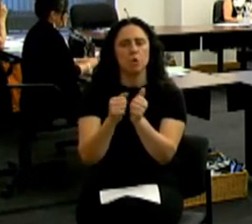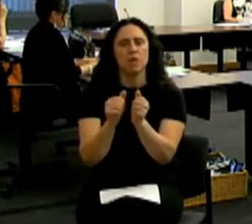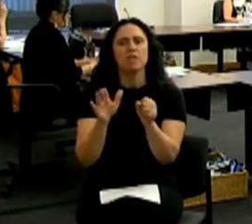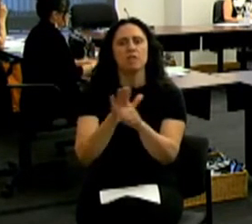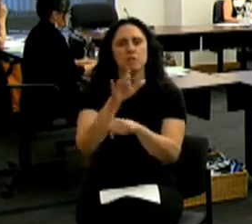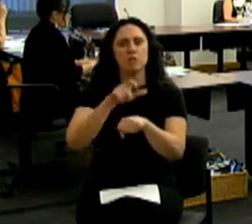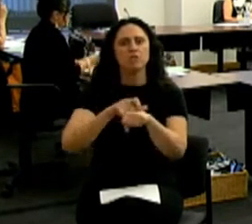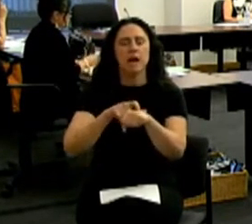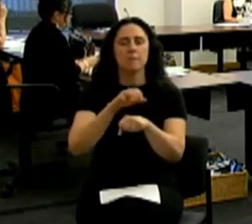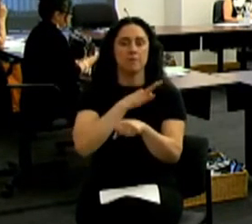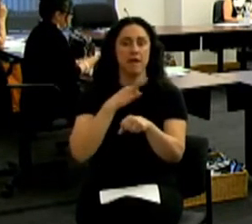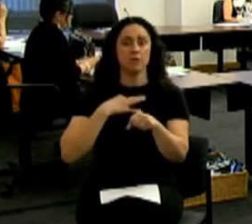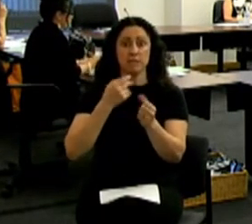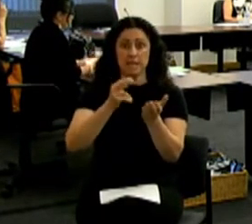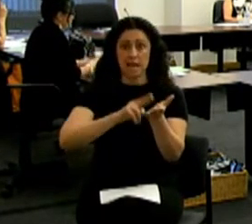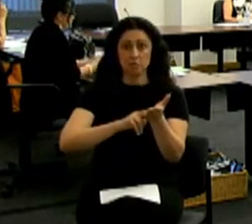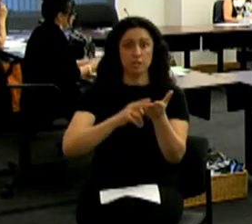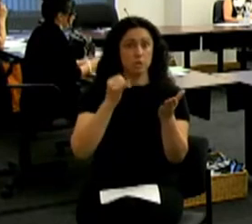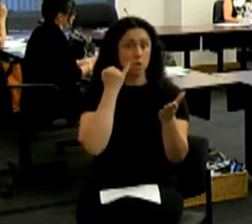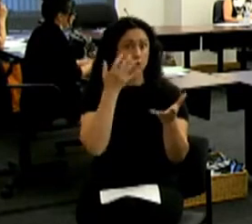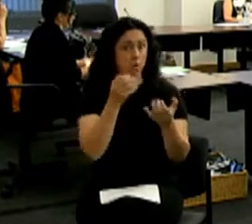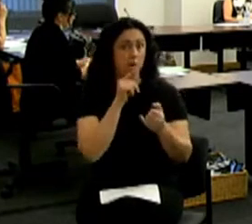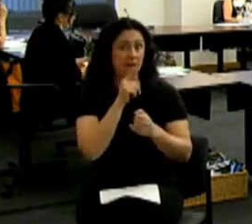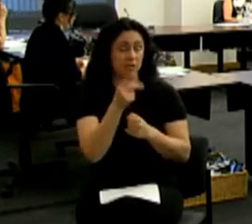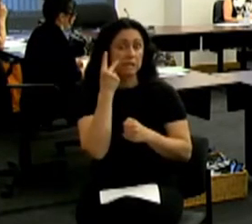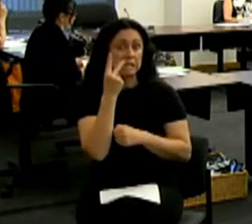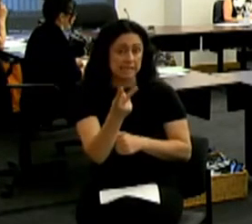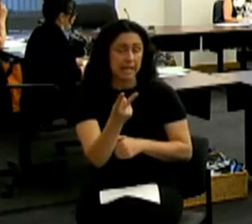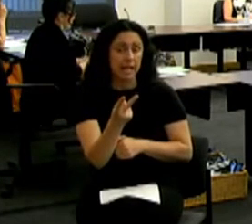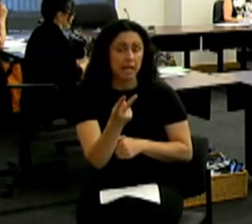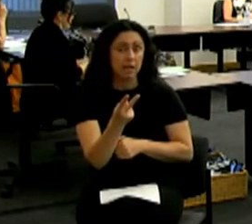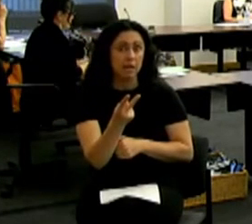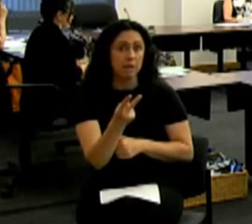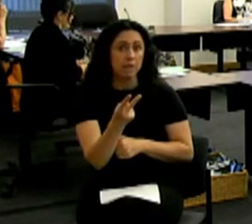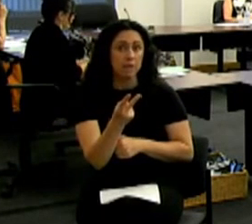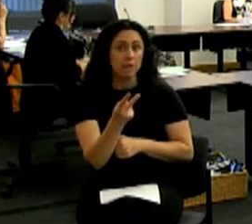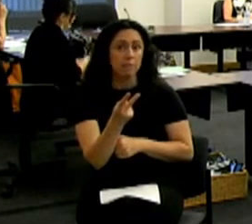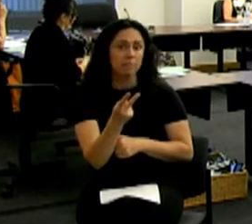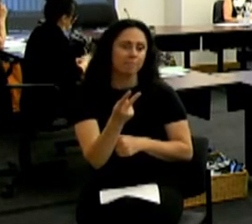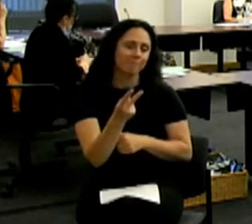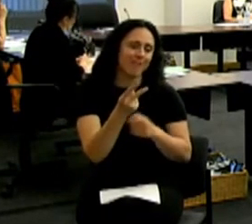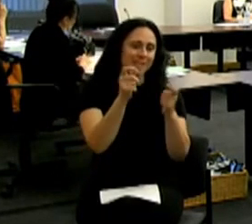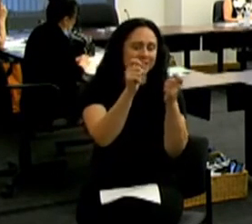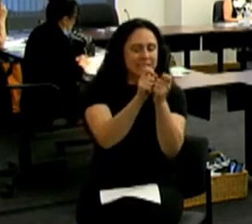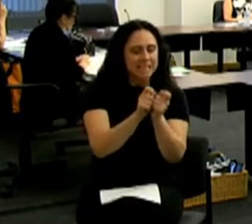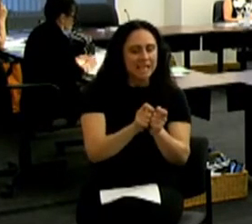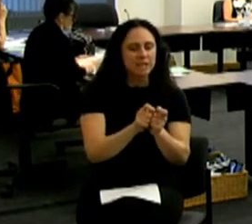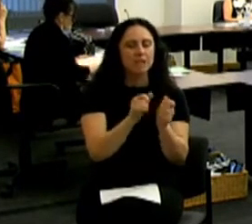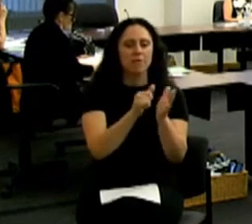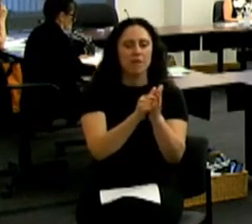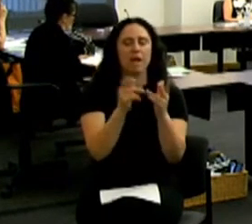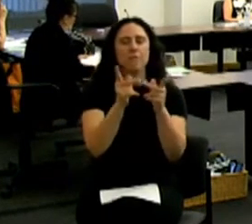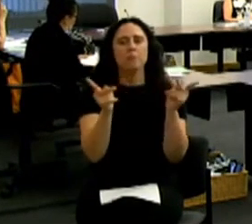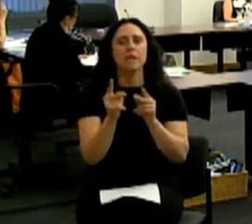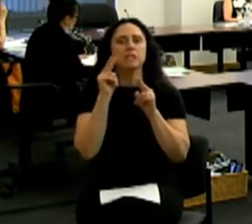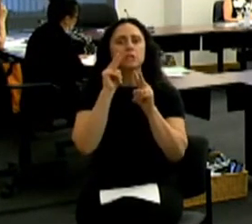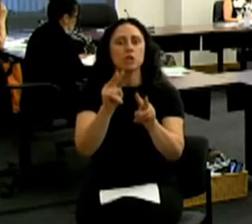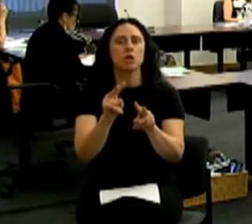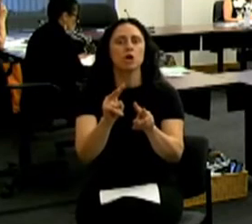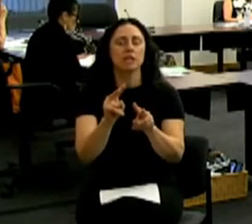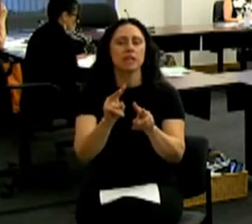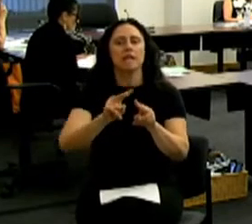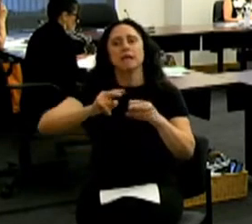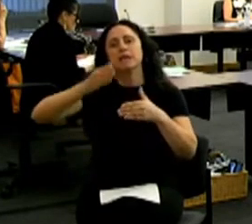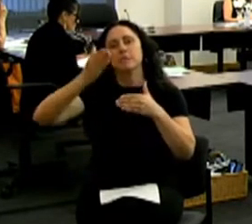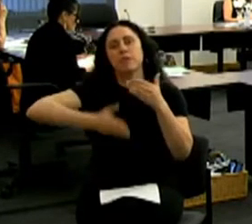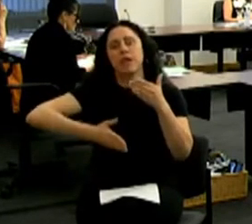full-time faculty contract. So if you want to actually see the granular on that, the place to look is for the